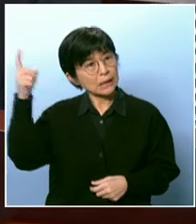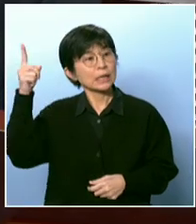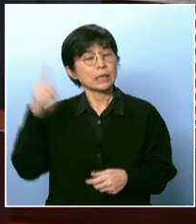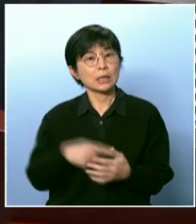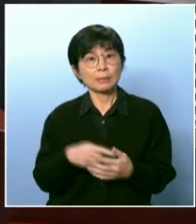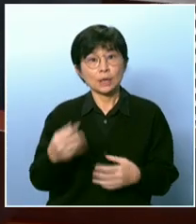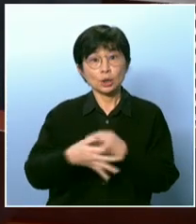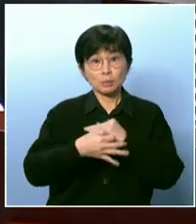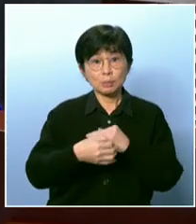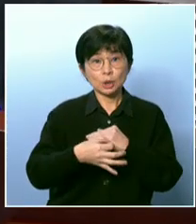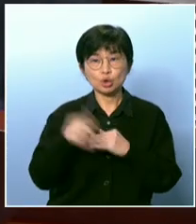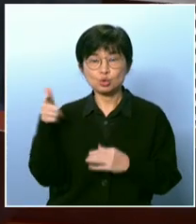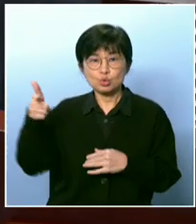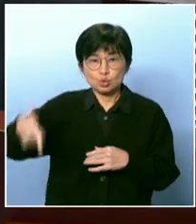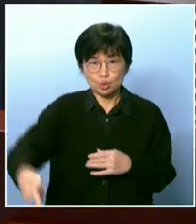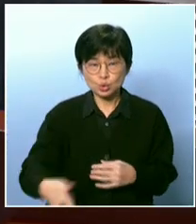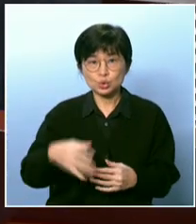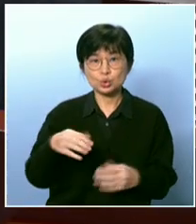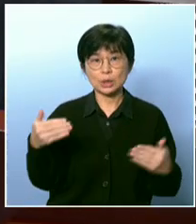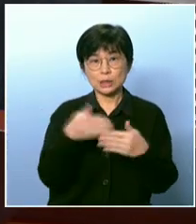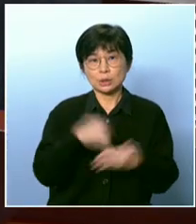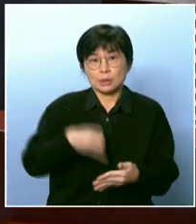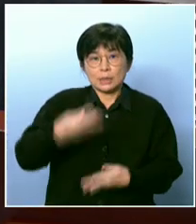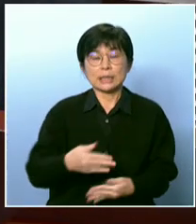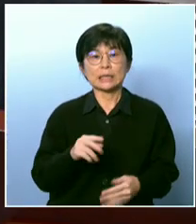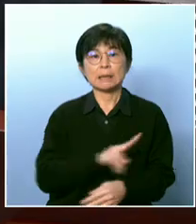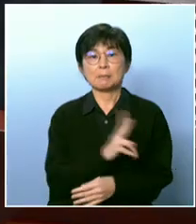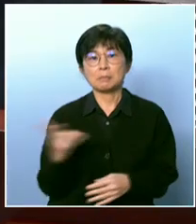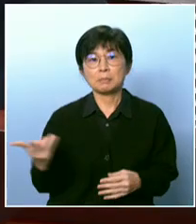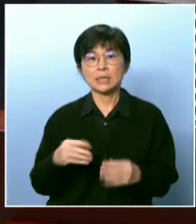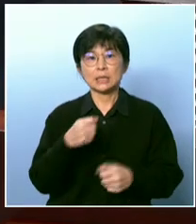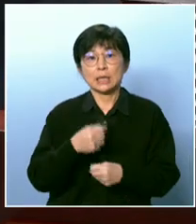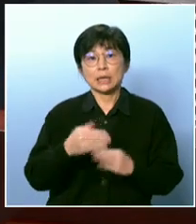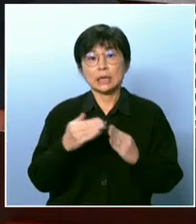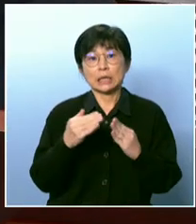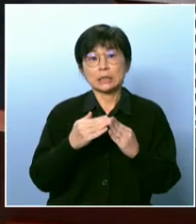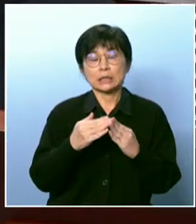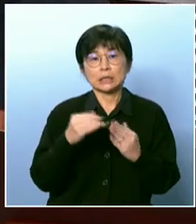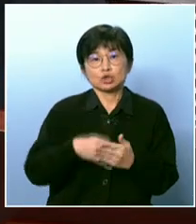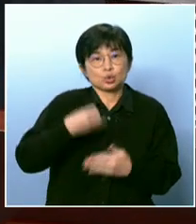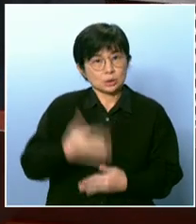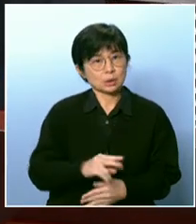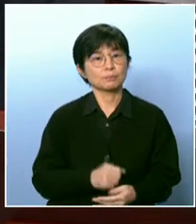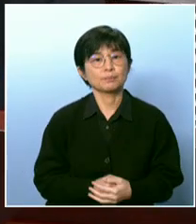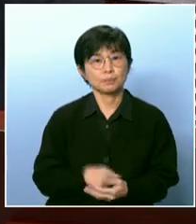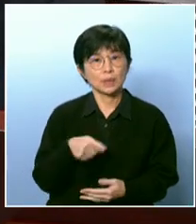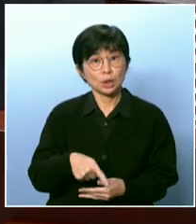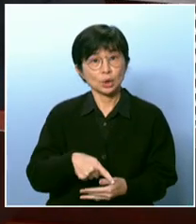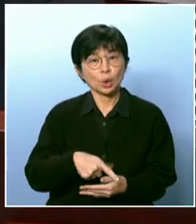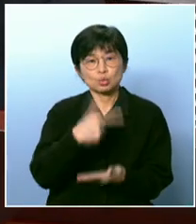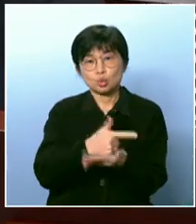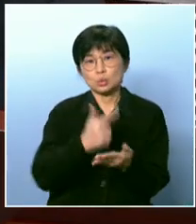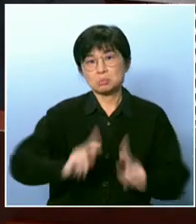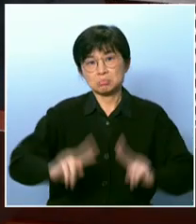the administration talked about their vision of the program. Back then, it was the transport allowance, and now it has